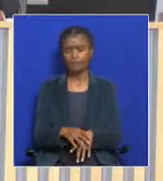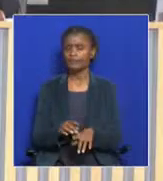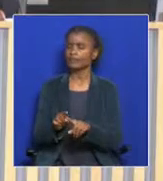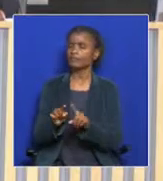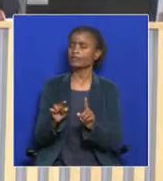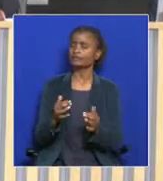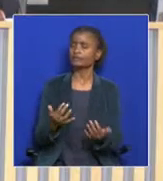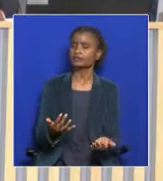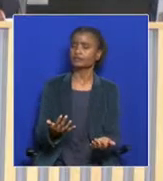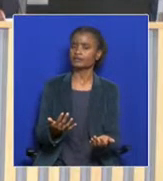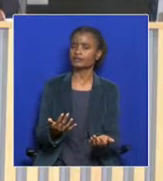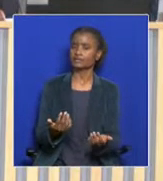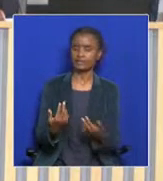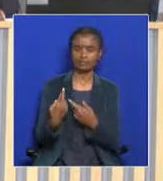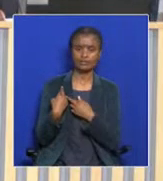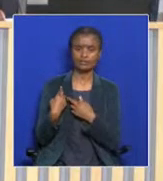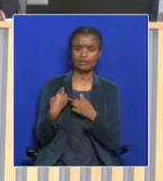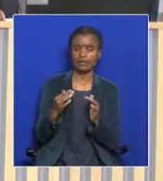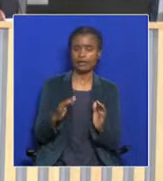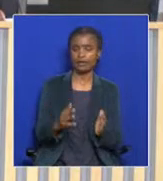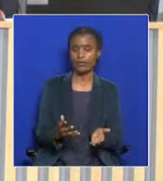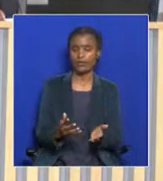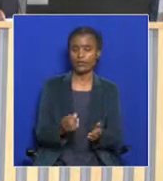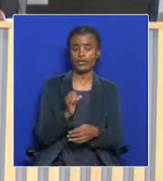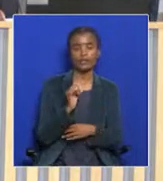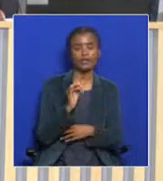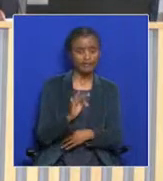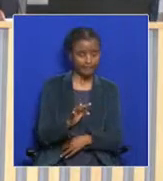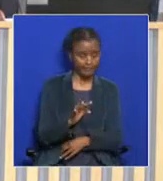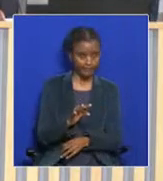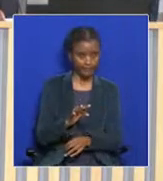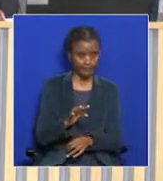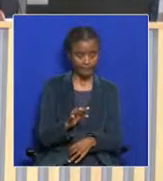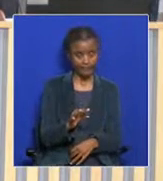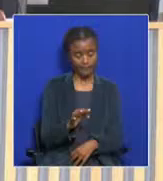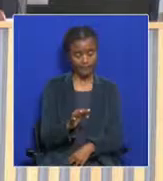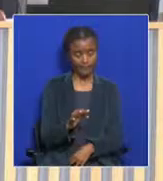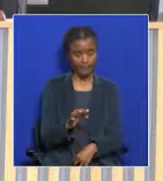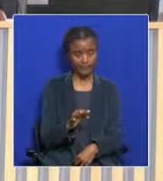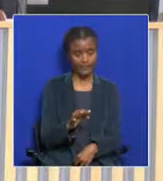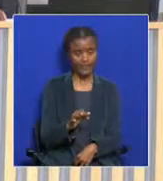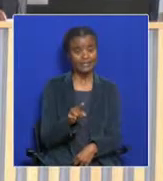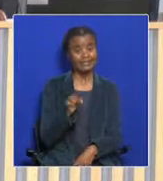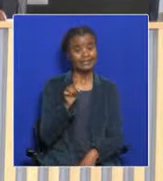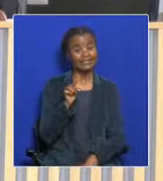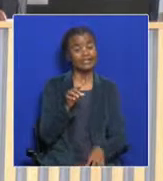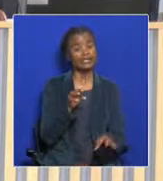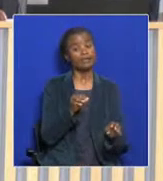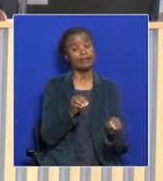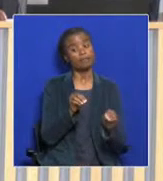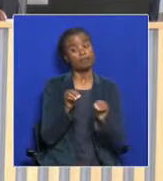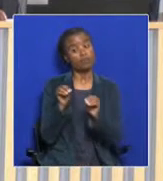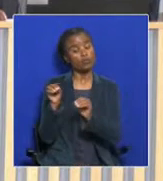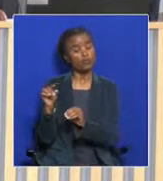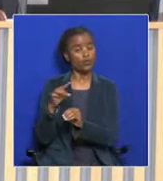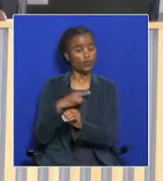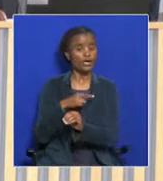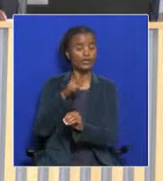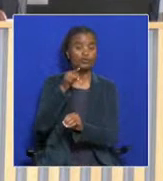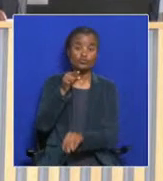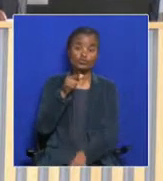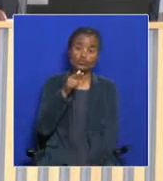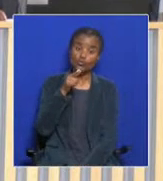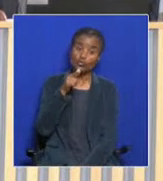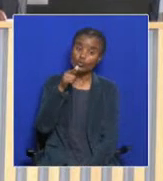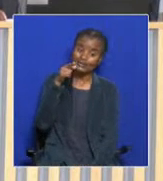bear responsibility if, in fact, he's moving them because you tell him to? I mean,